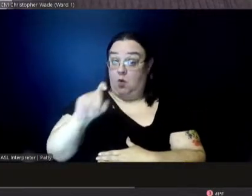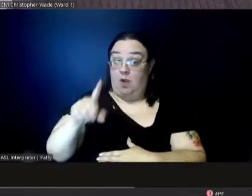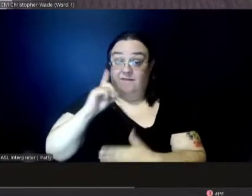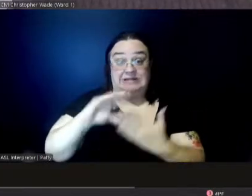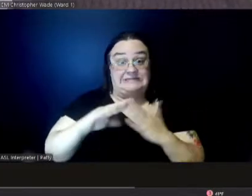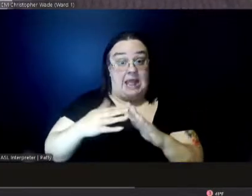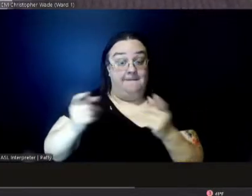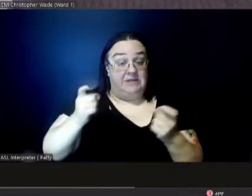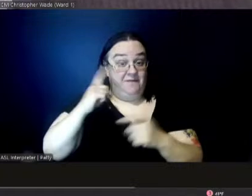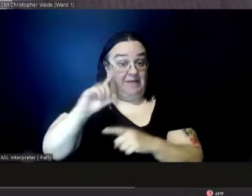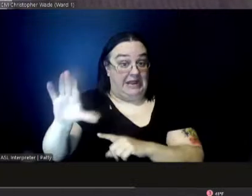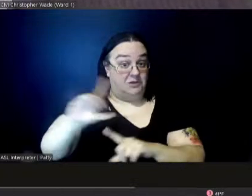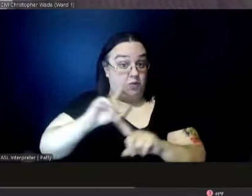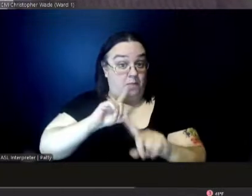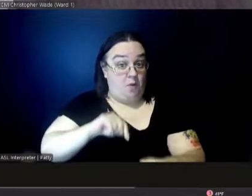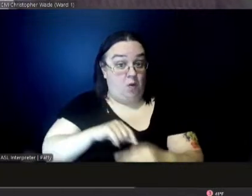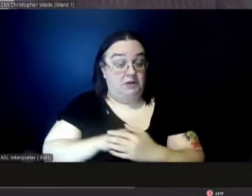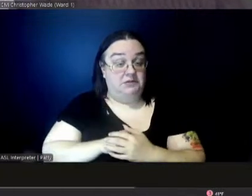report?